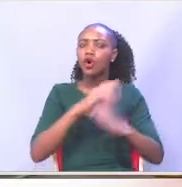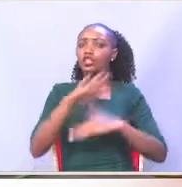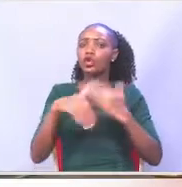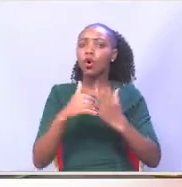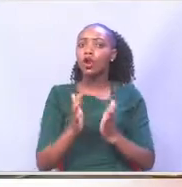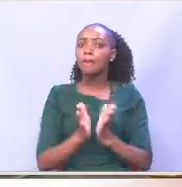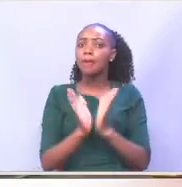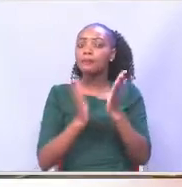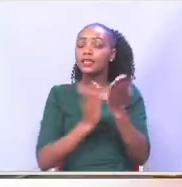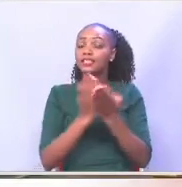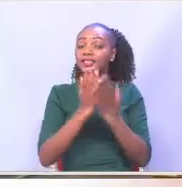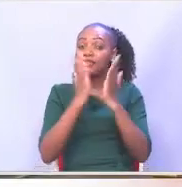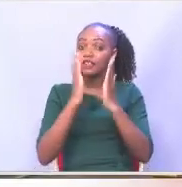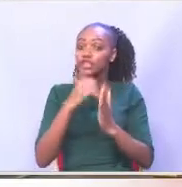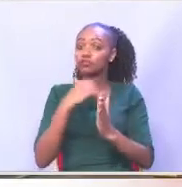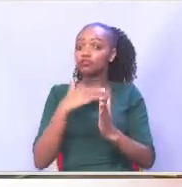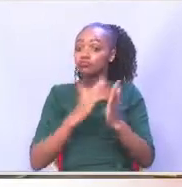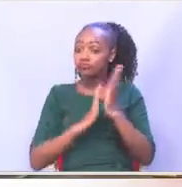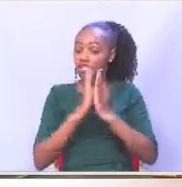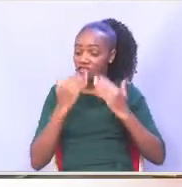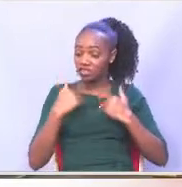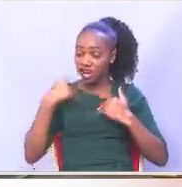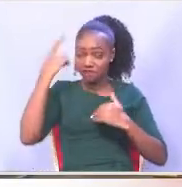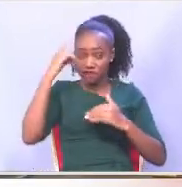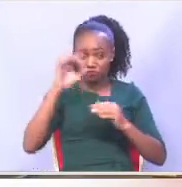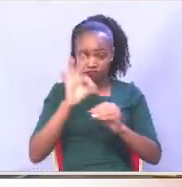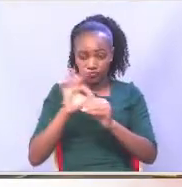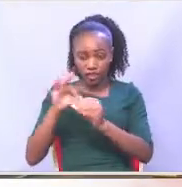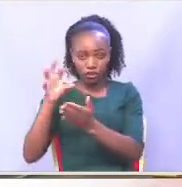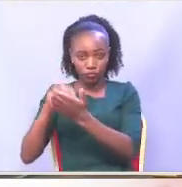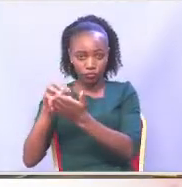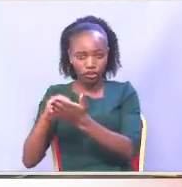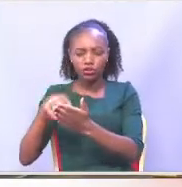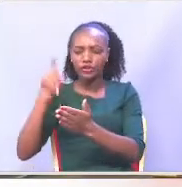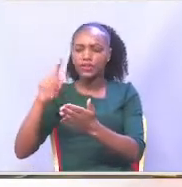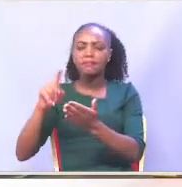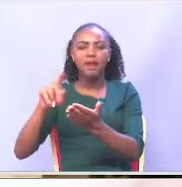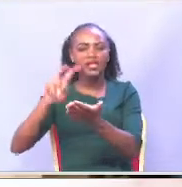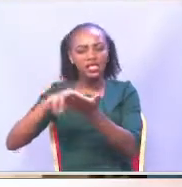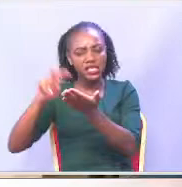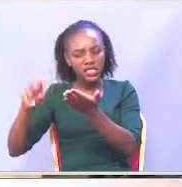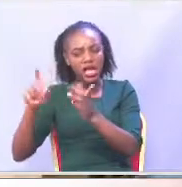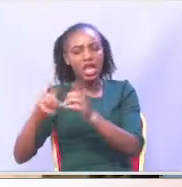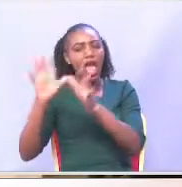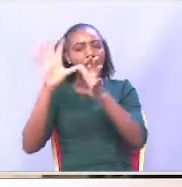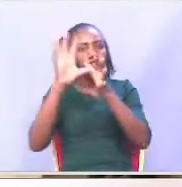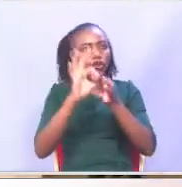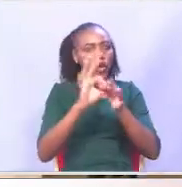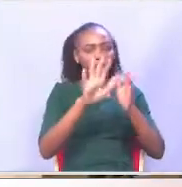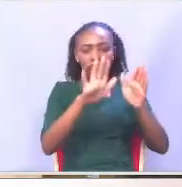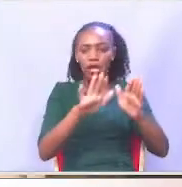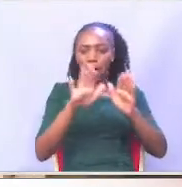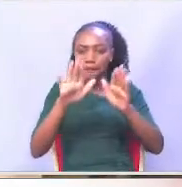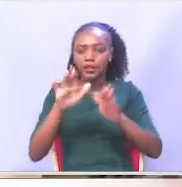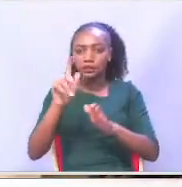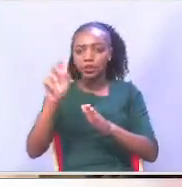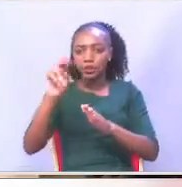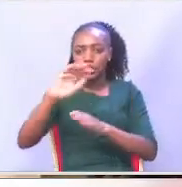vie for elective positions, Natembeya officially resigned and now joins the race for Trans Nzoia